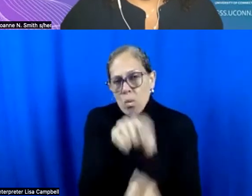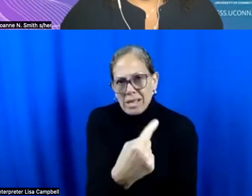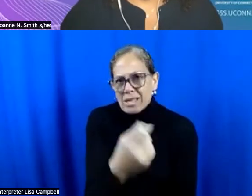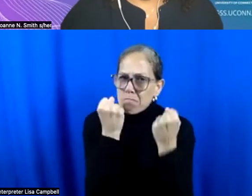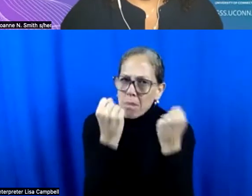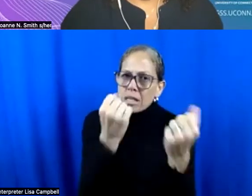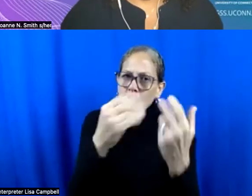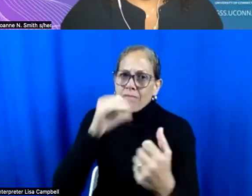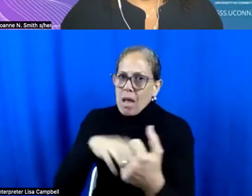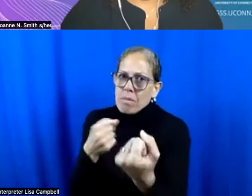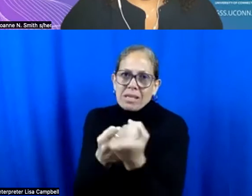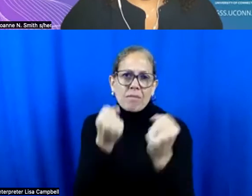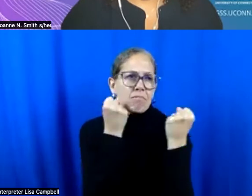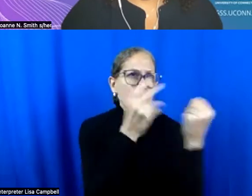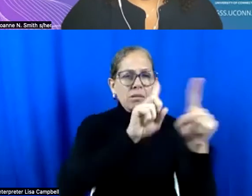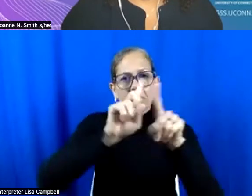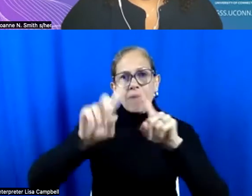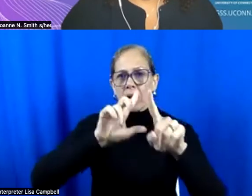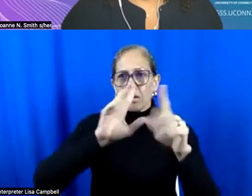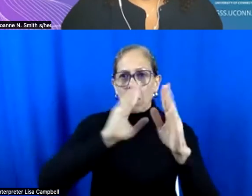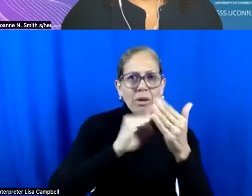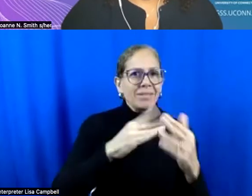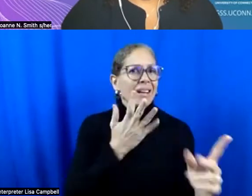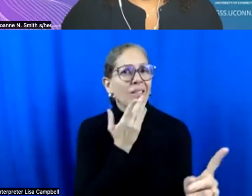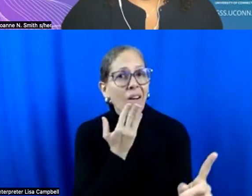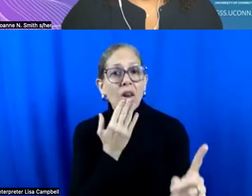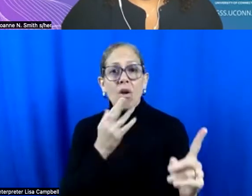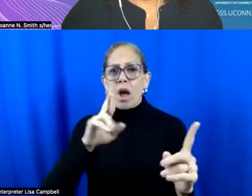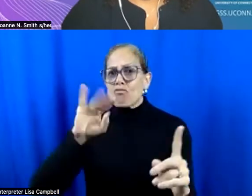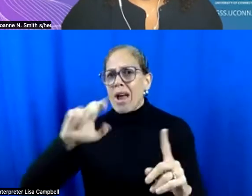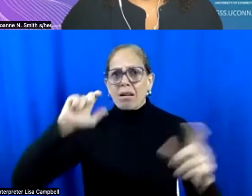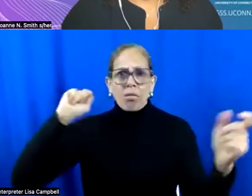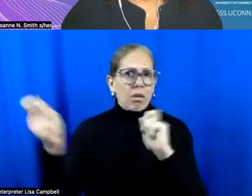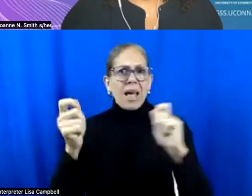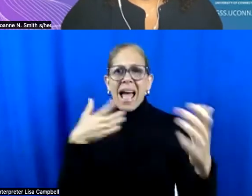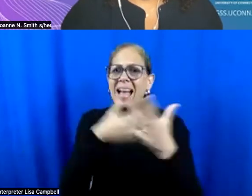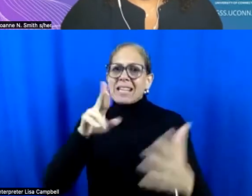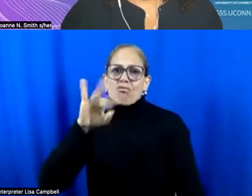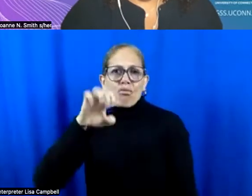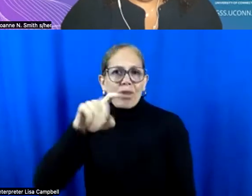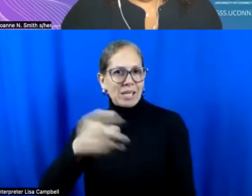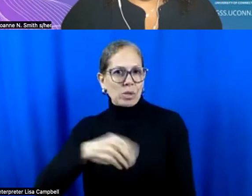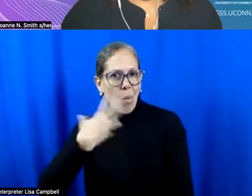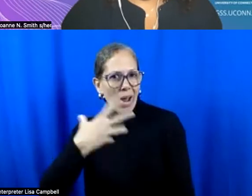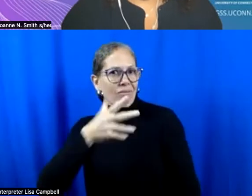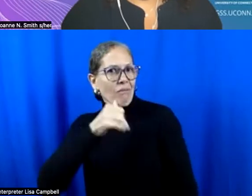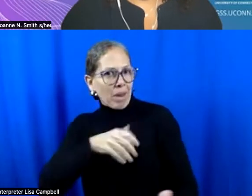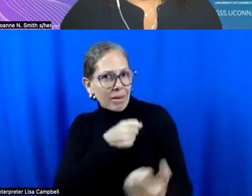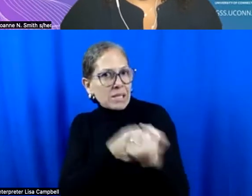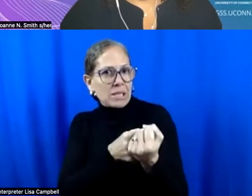feminisms from multiple communities of color, as well as radical anti-racist white feminism. And so for